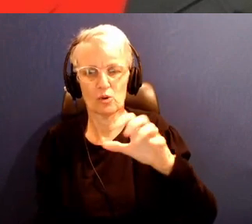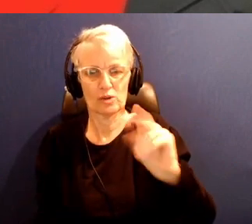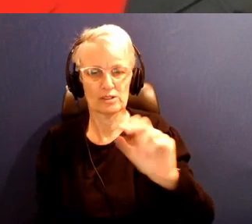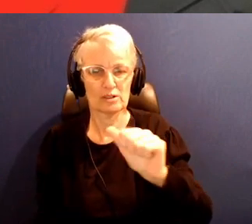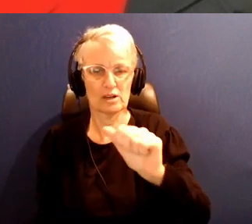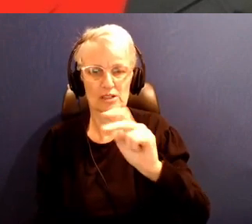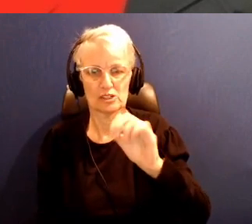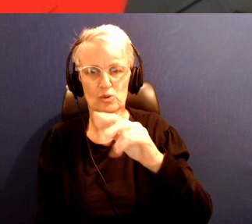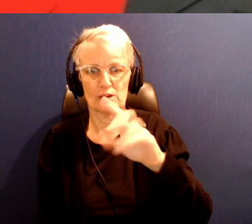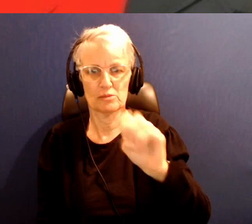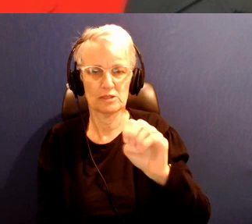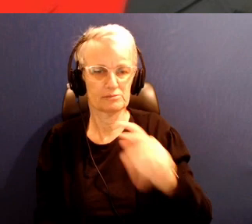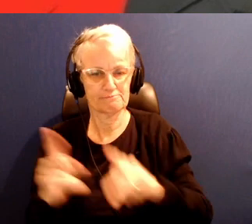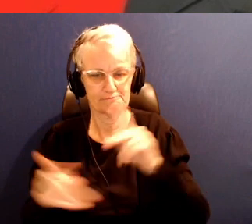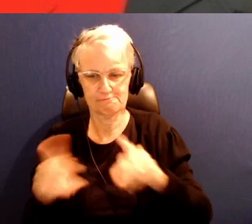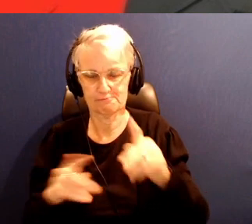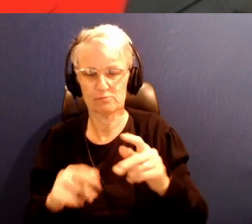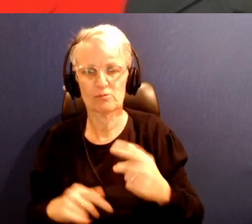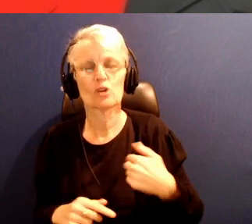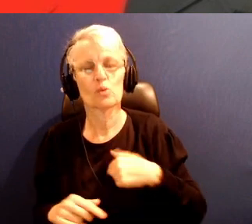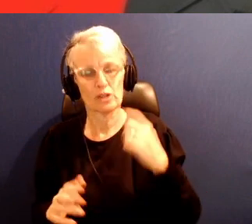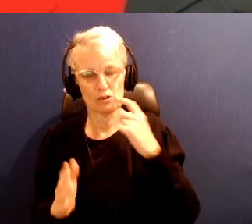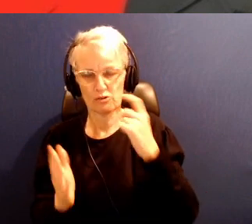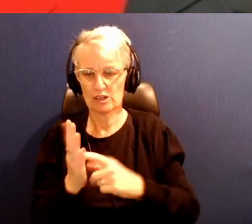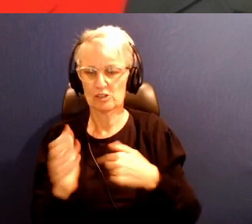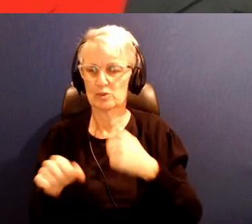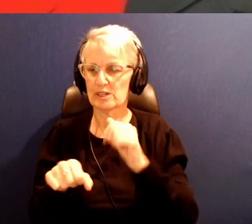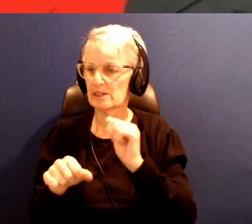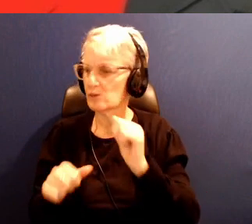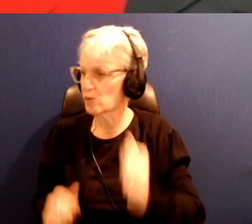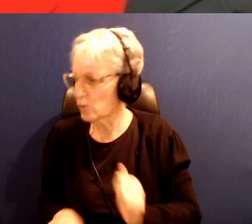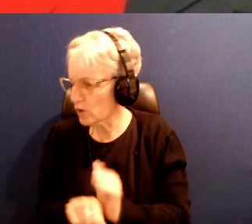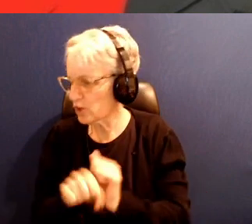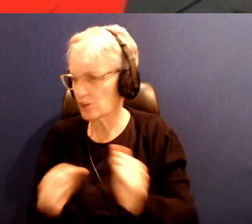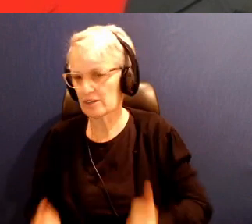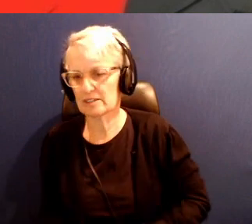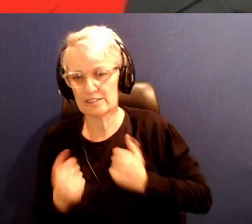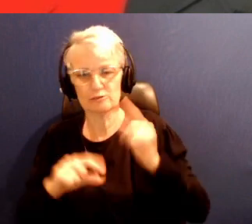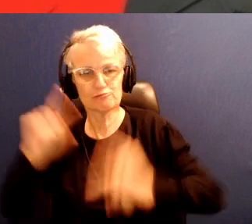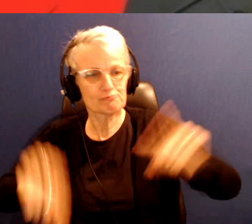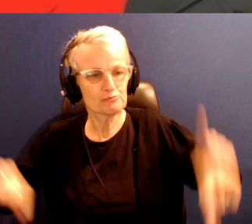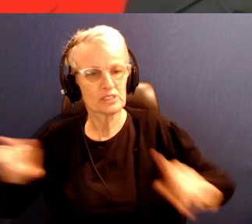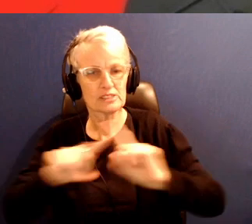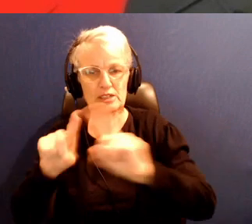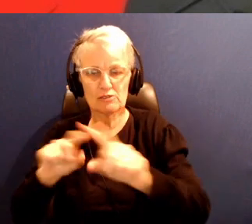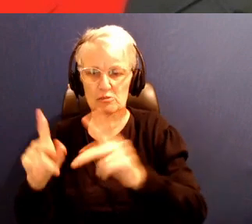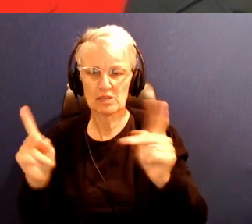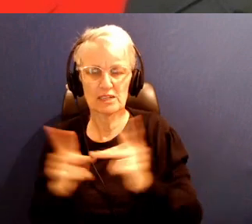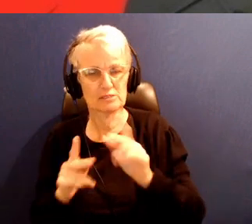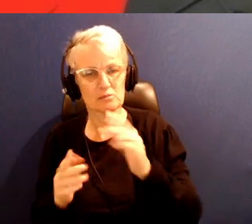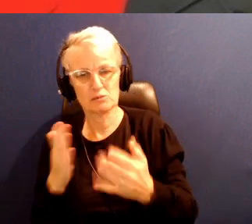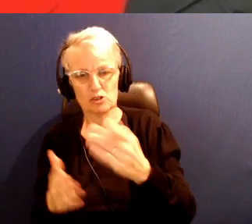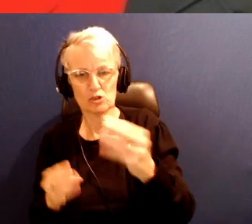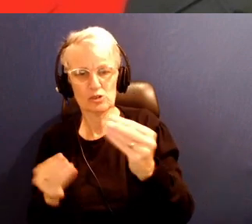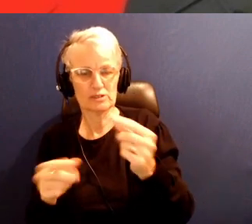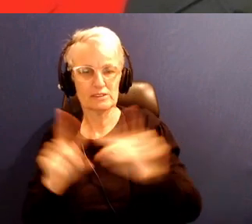Anishinaabe people. We recognize that we work and live in different places and that you may be on a different Indigenous